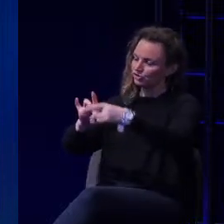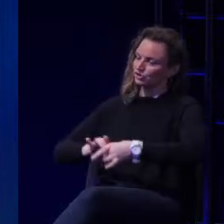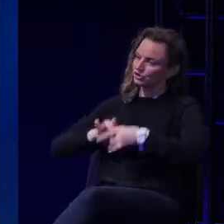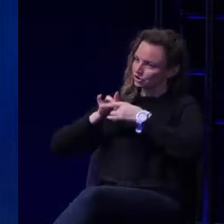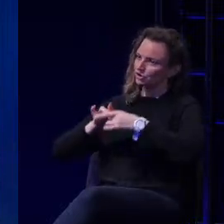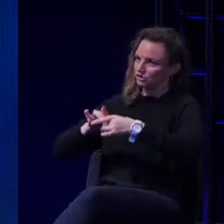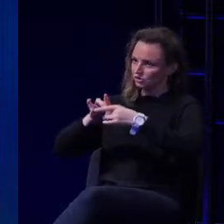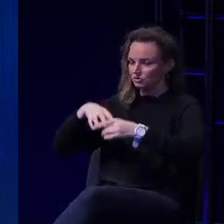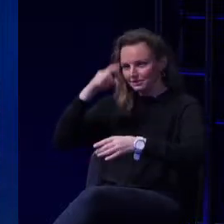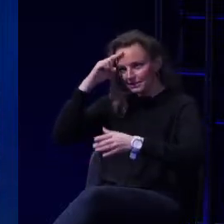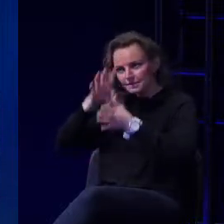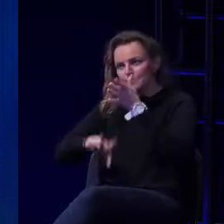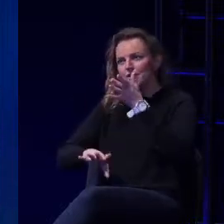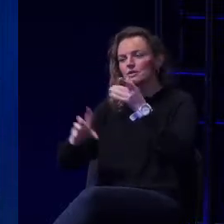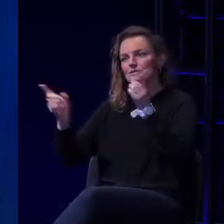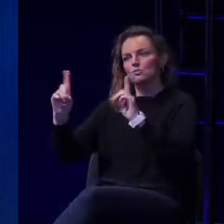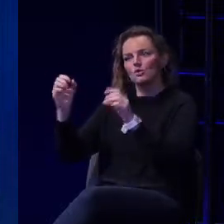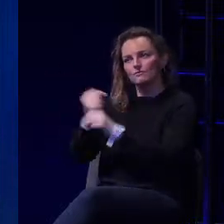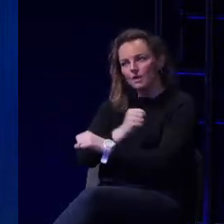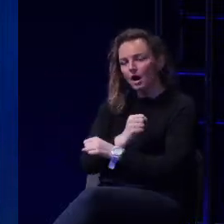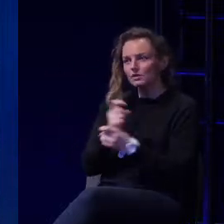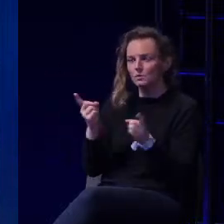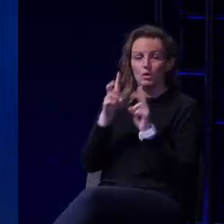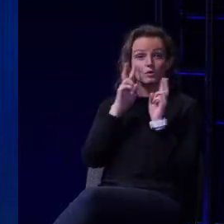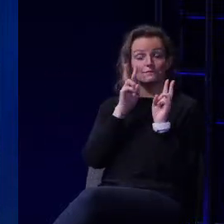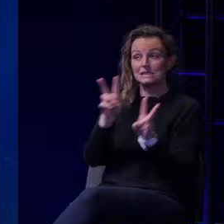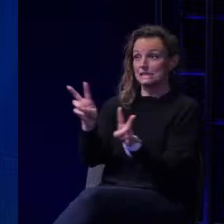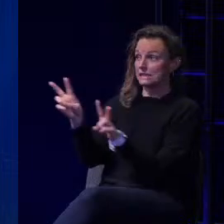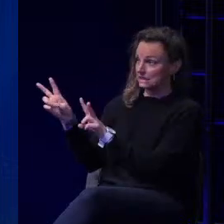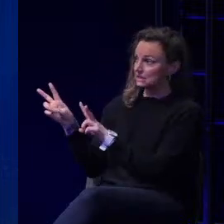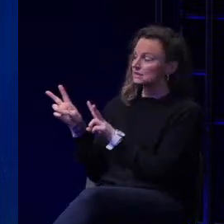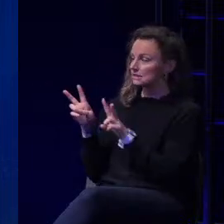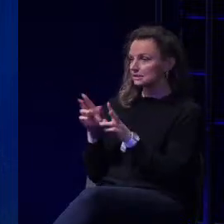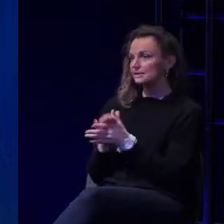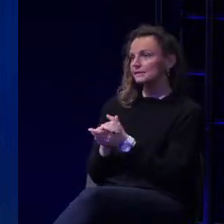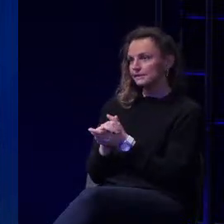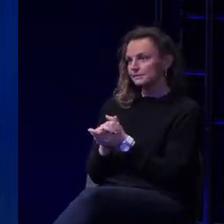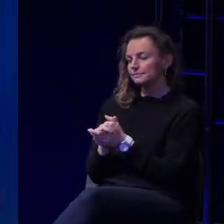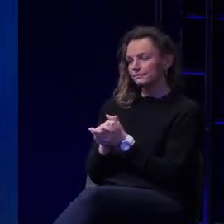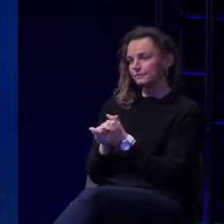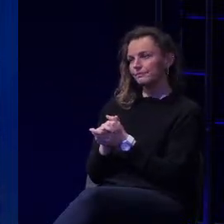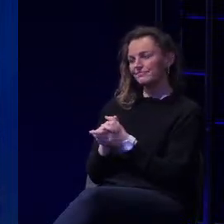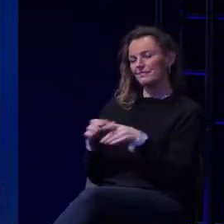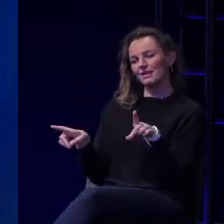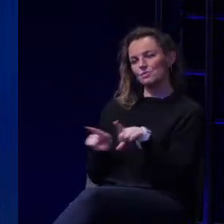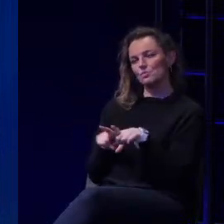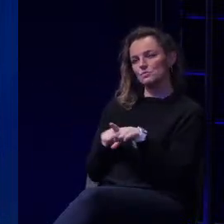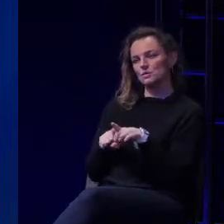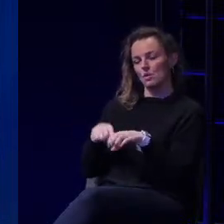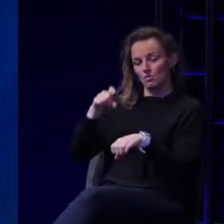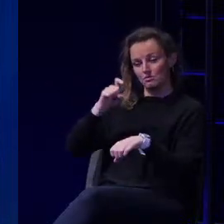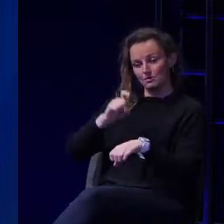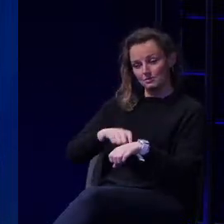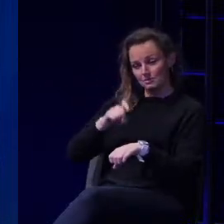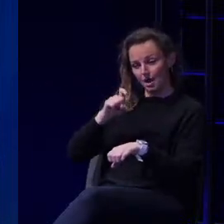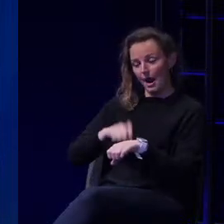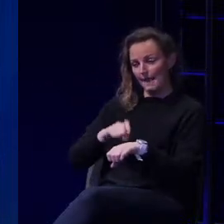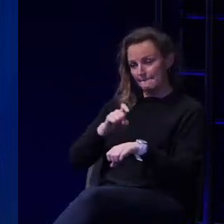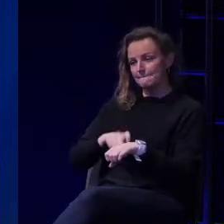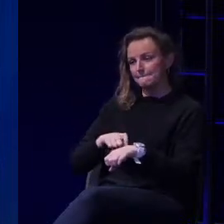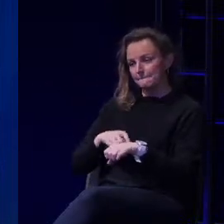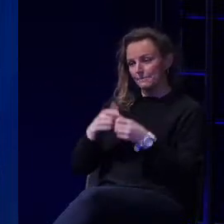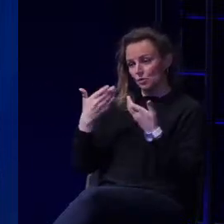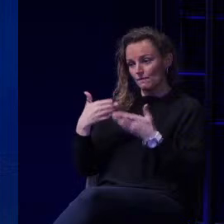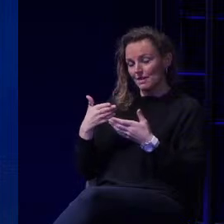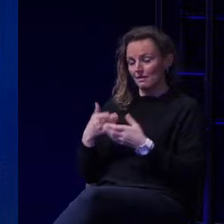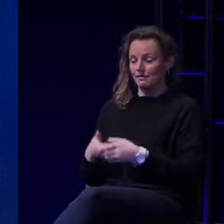what you've done, what you've seen, and also the time that you have had a camera in